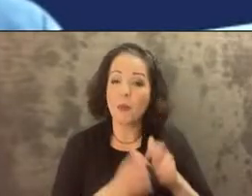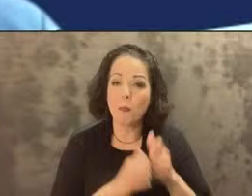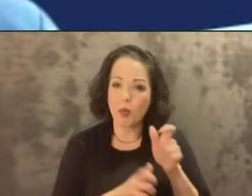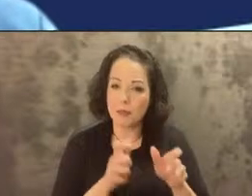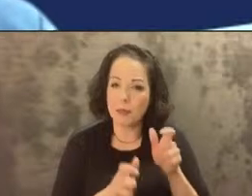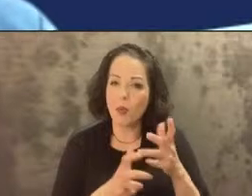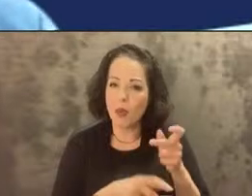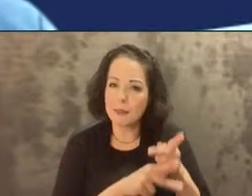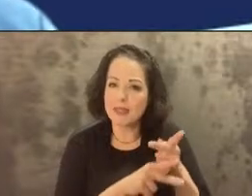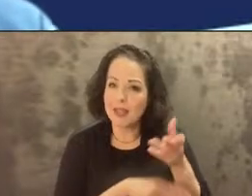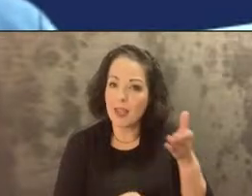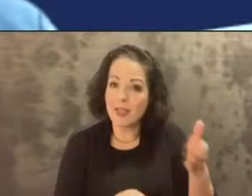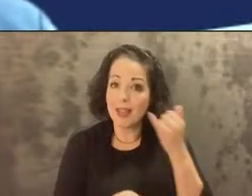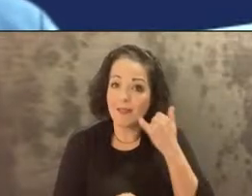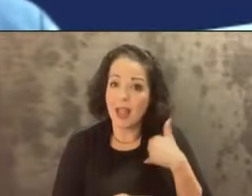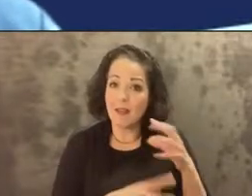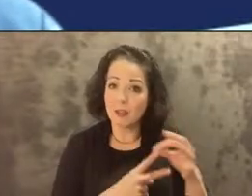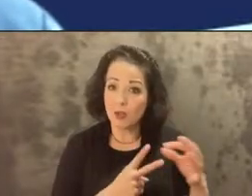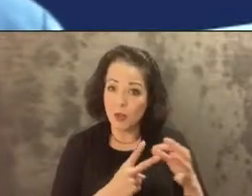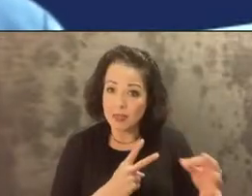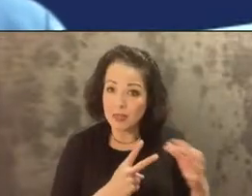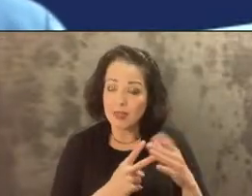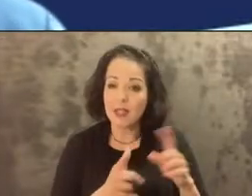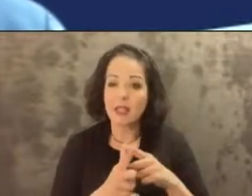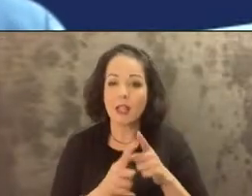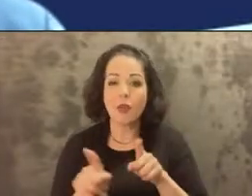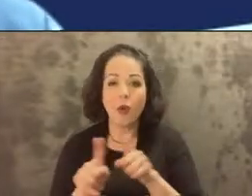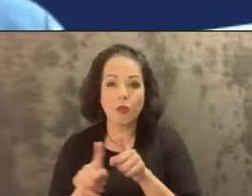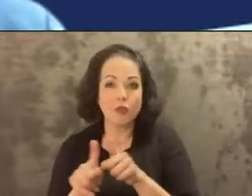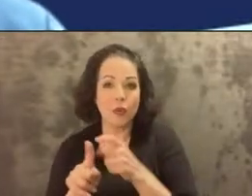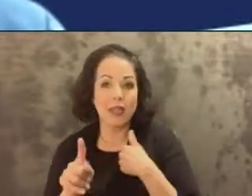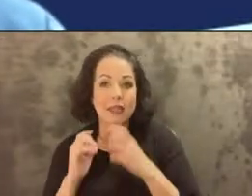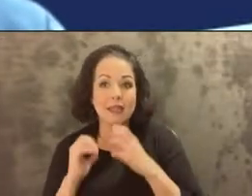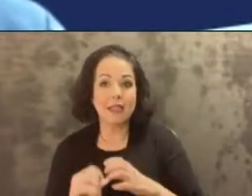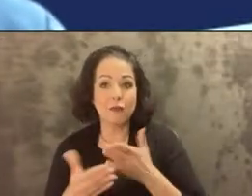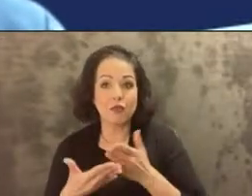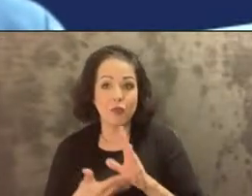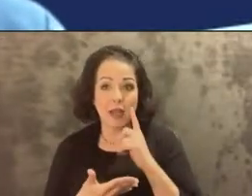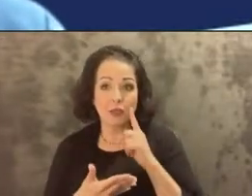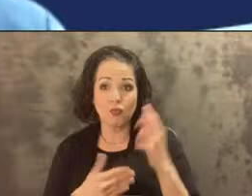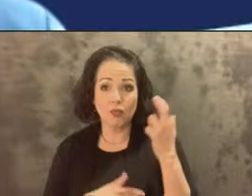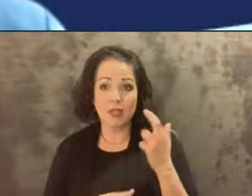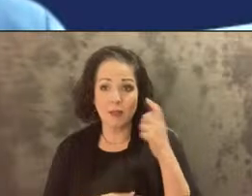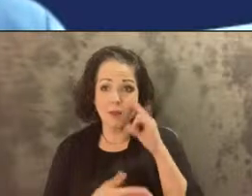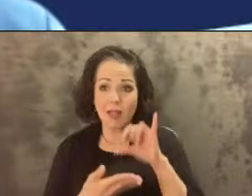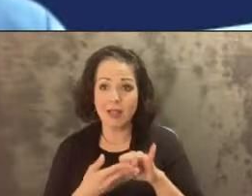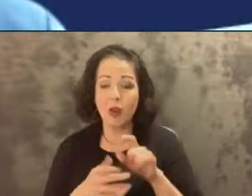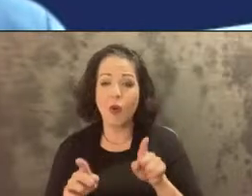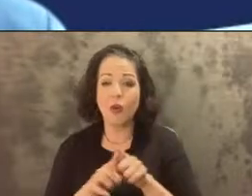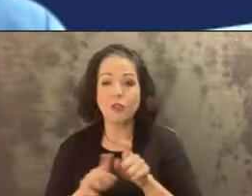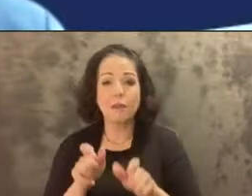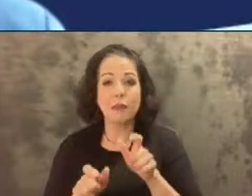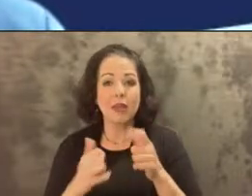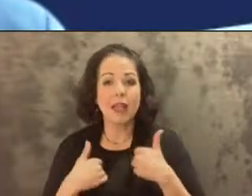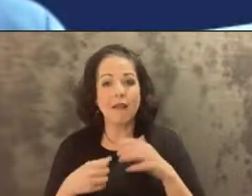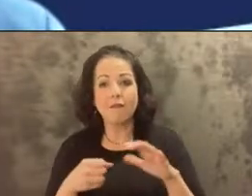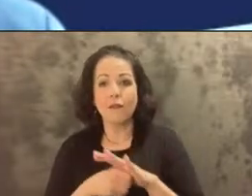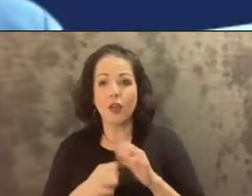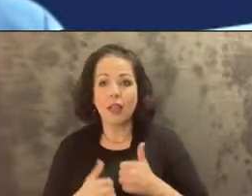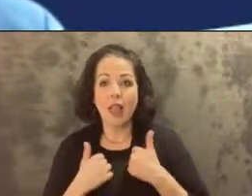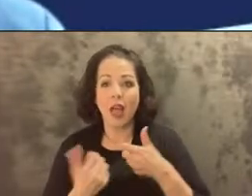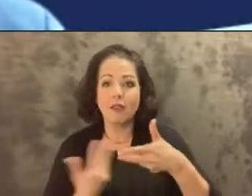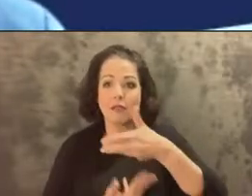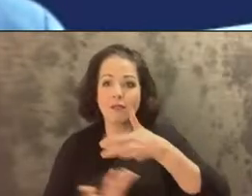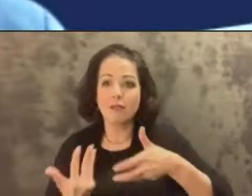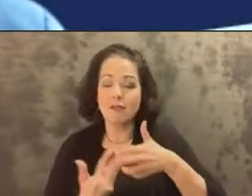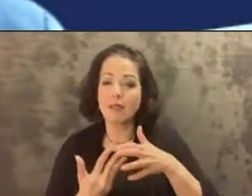care of if they have a choice. And there's also civil rights reasons for doing that, so people can have full lives in the community and be